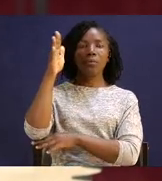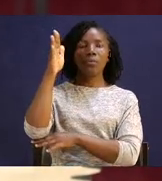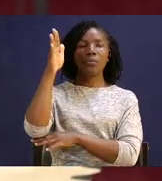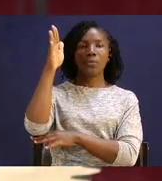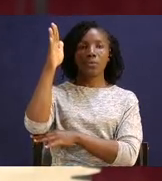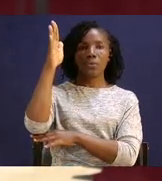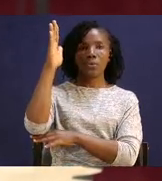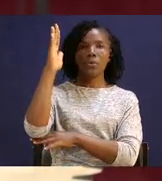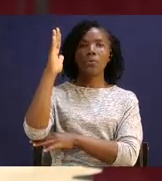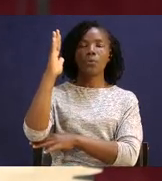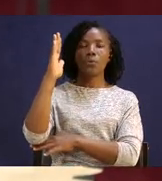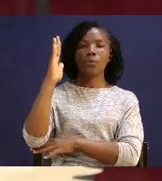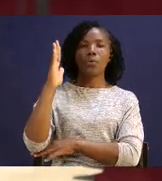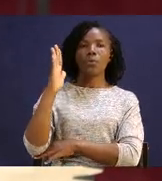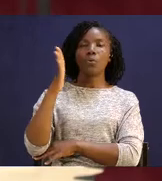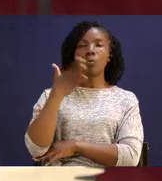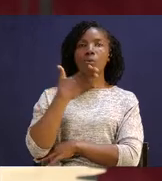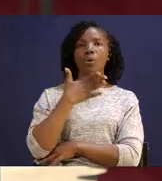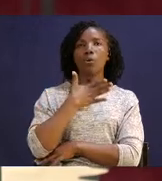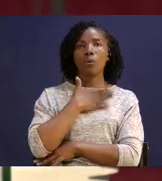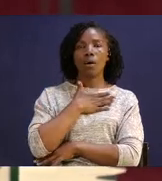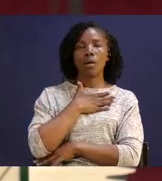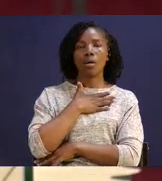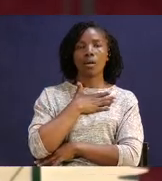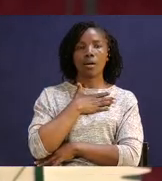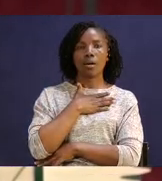ewe mungu